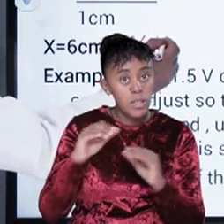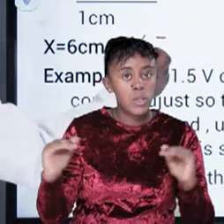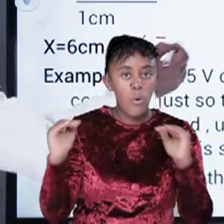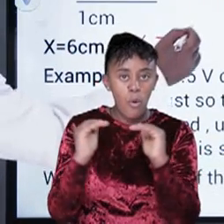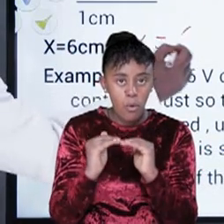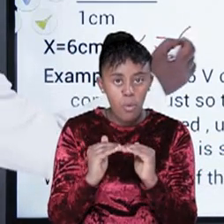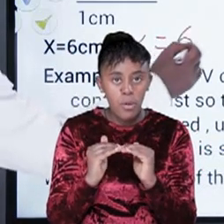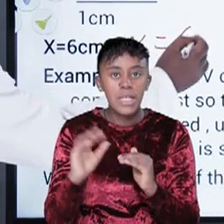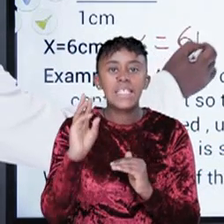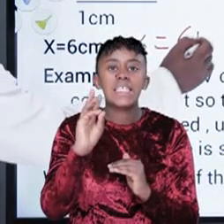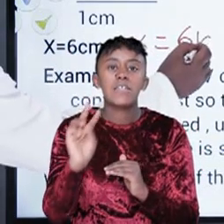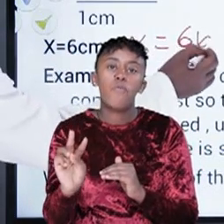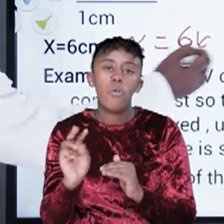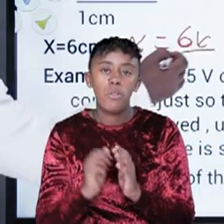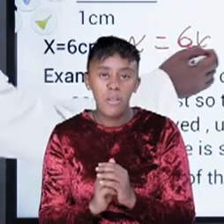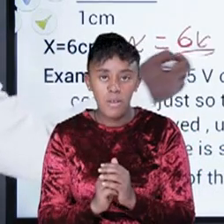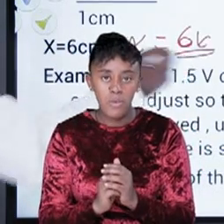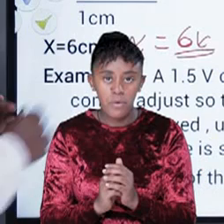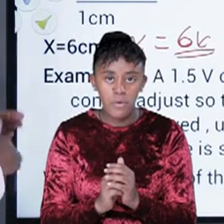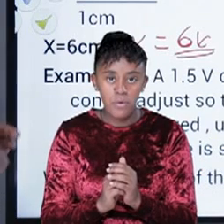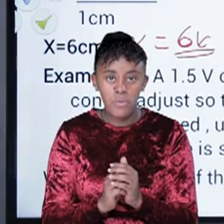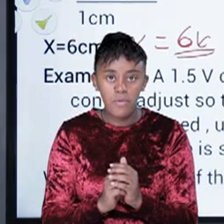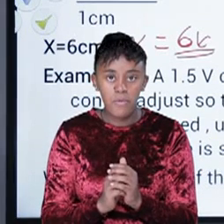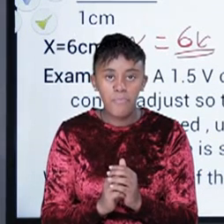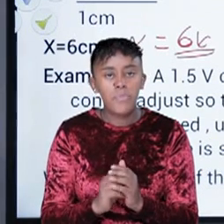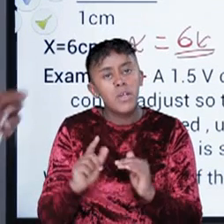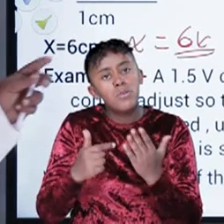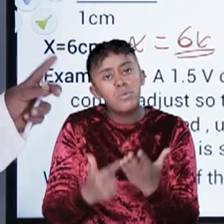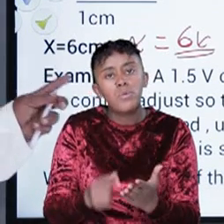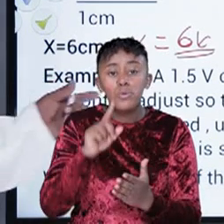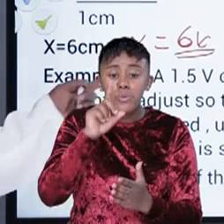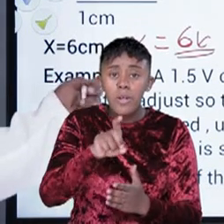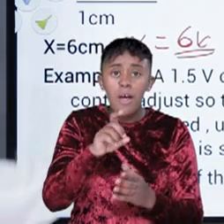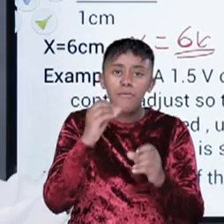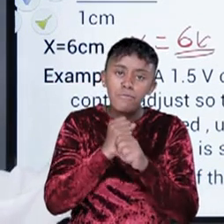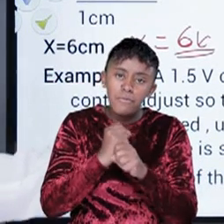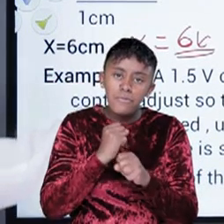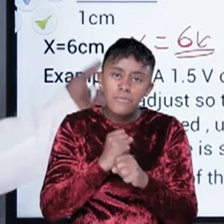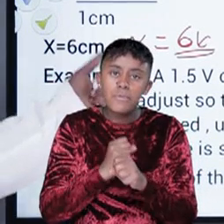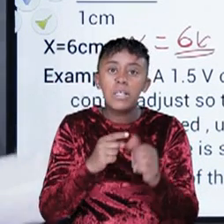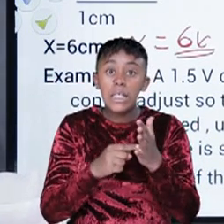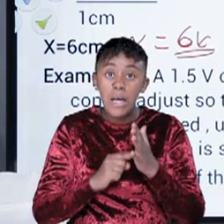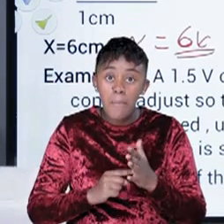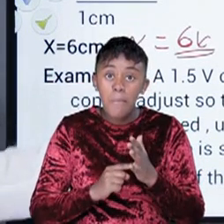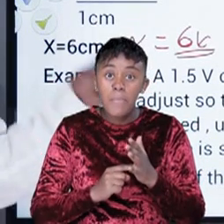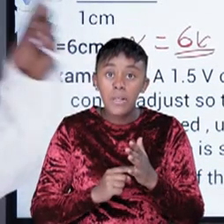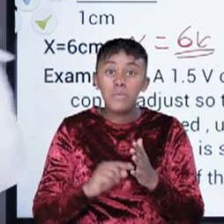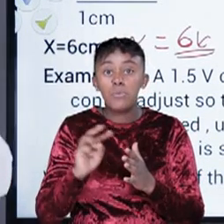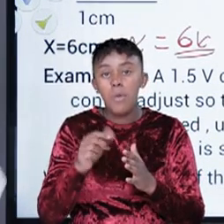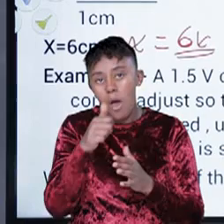x is equal to 6 volts. X is equal to 6 volts. So you should have to do example